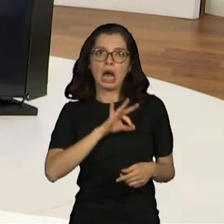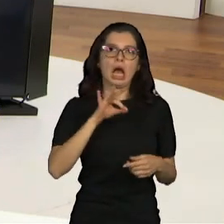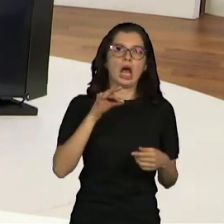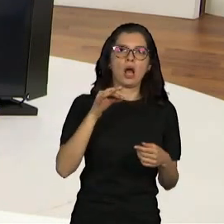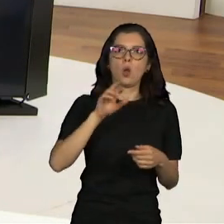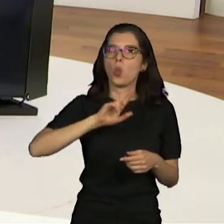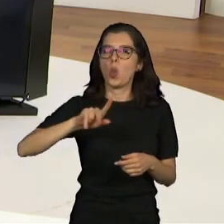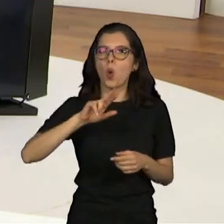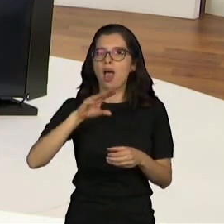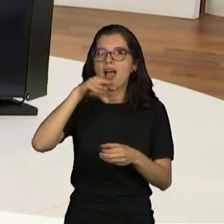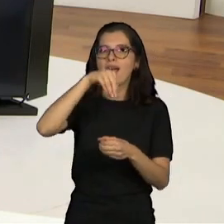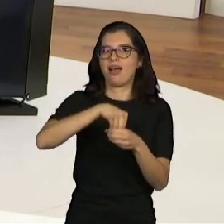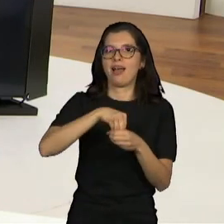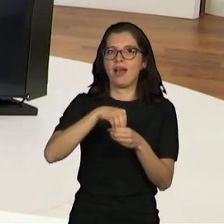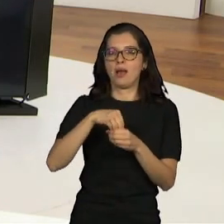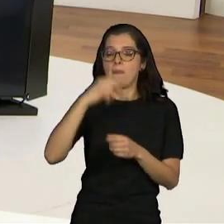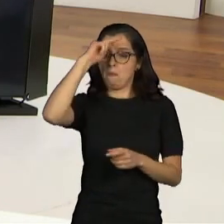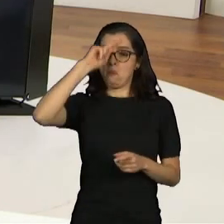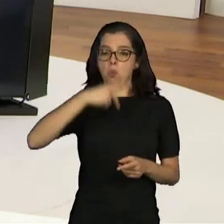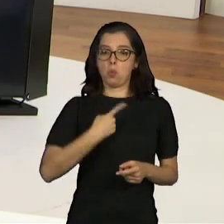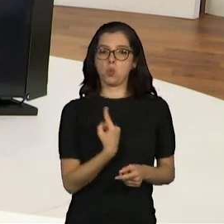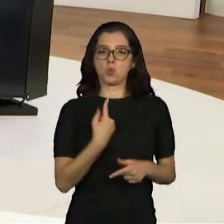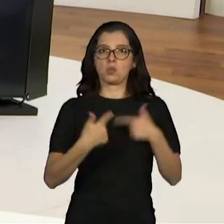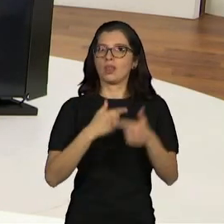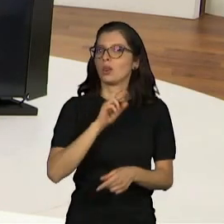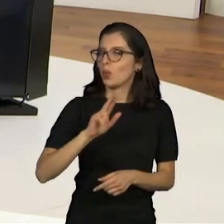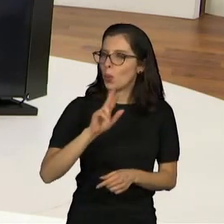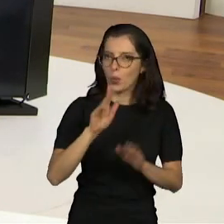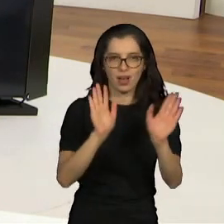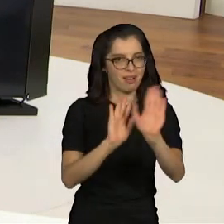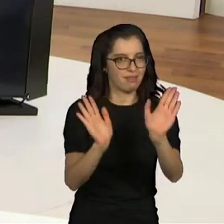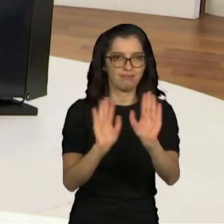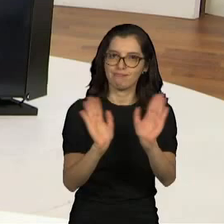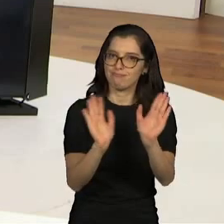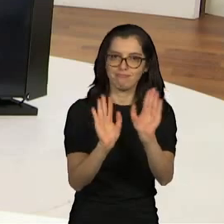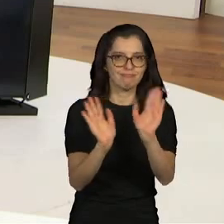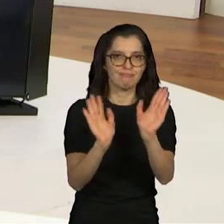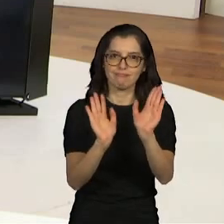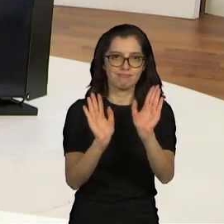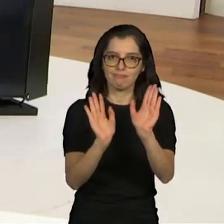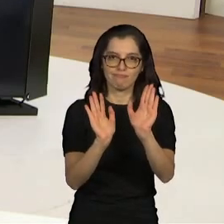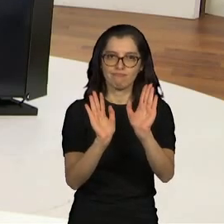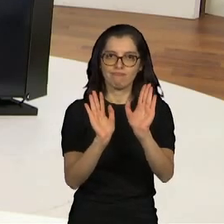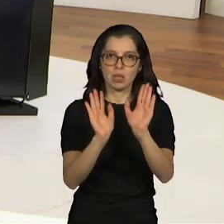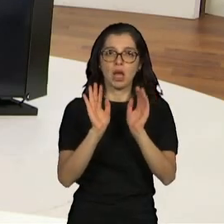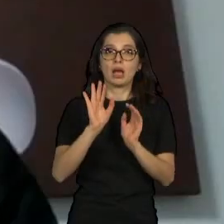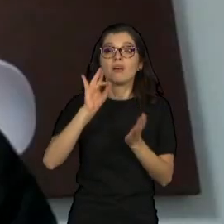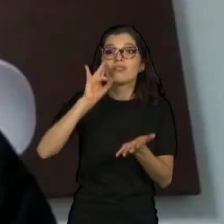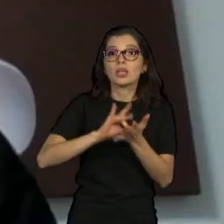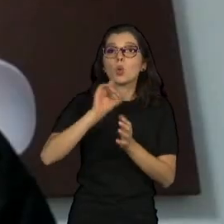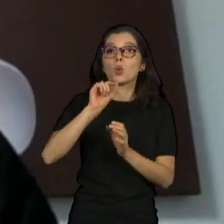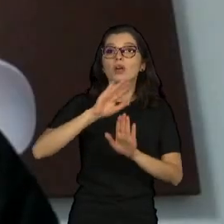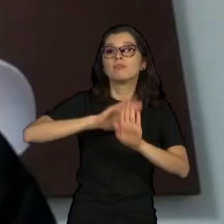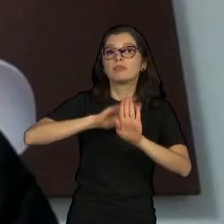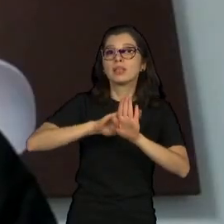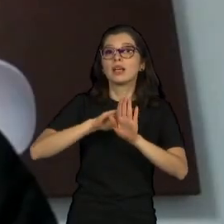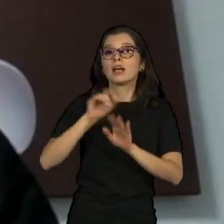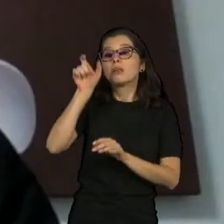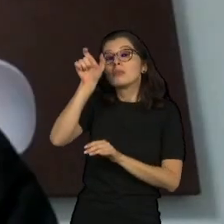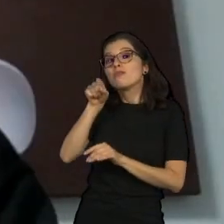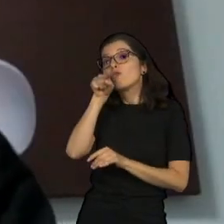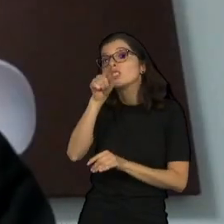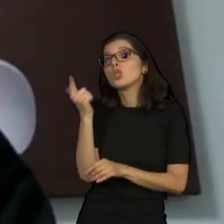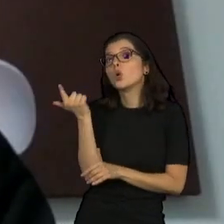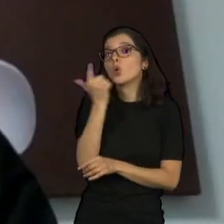is not really based very much on what is your individual accomplishment. It's based whether you have been able